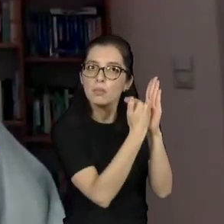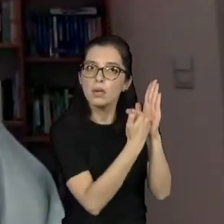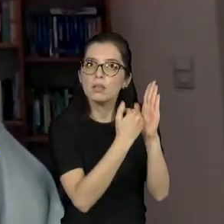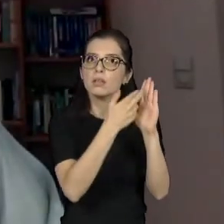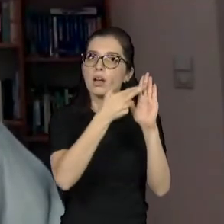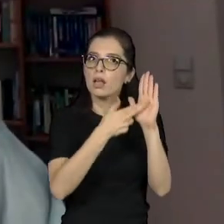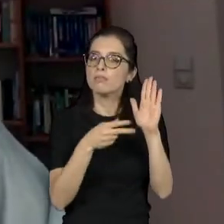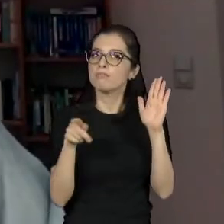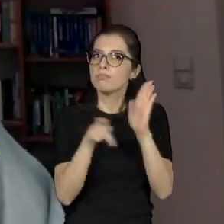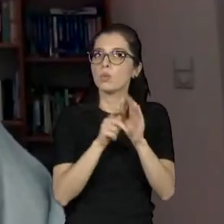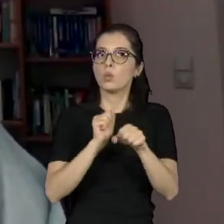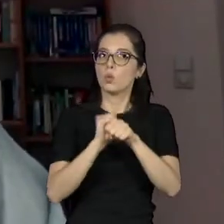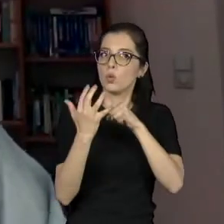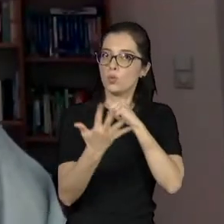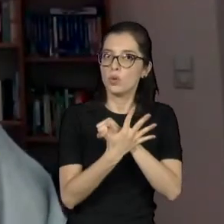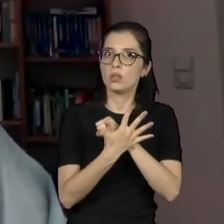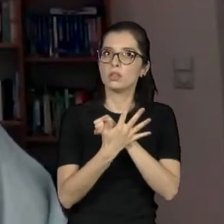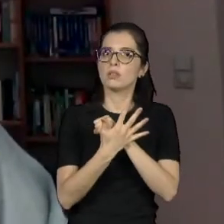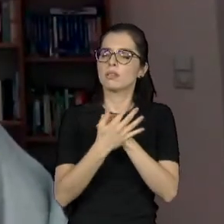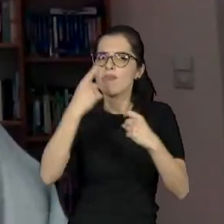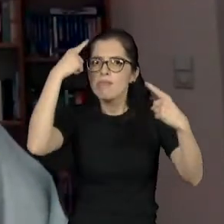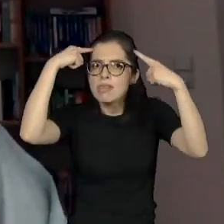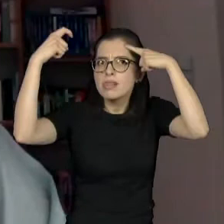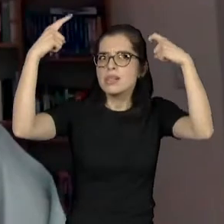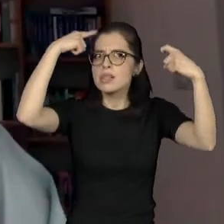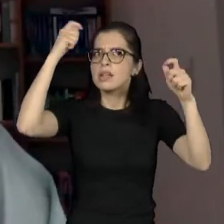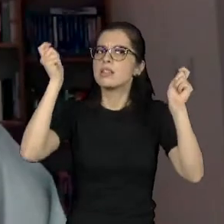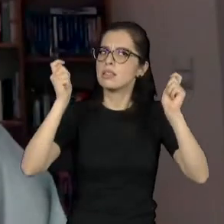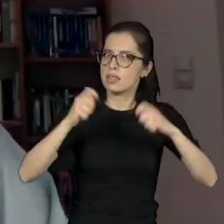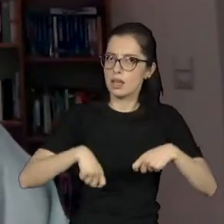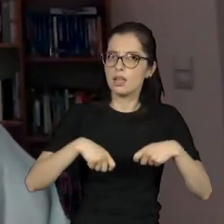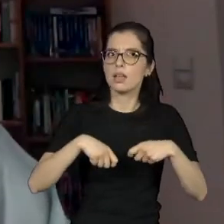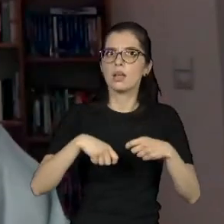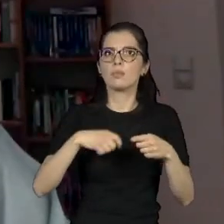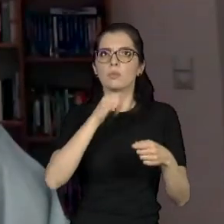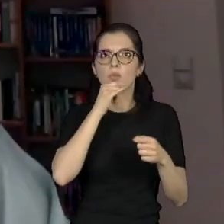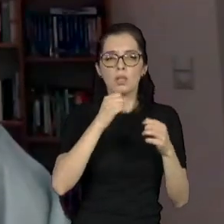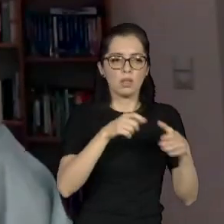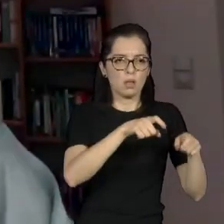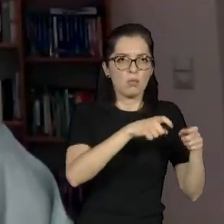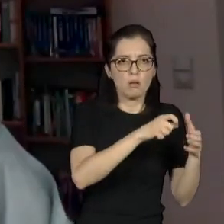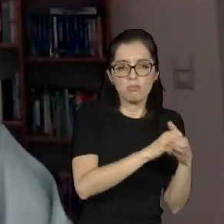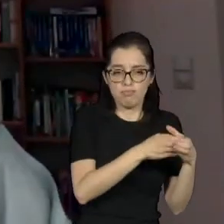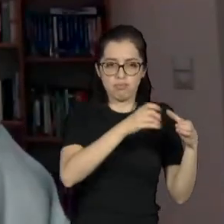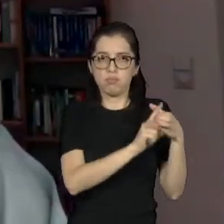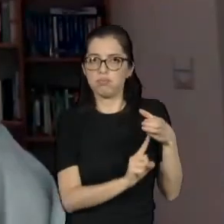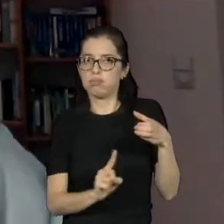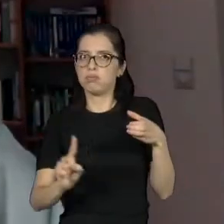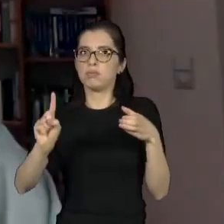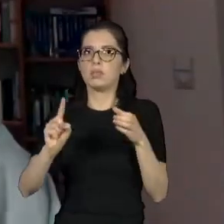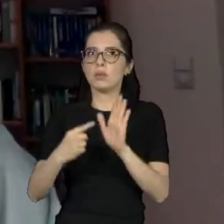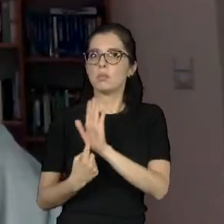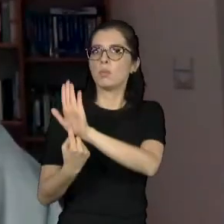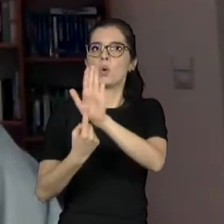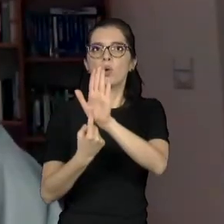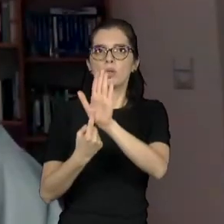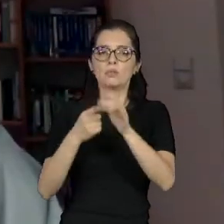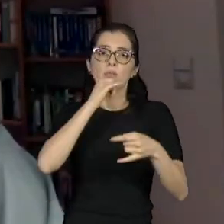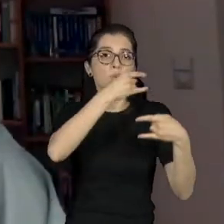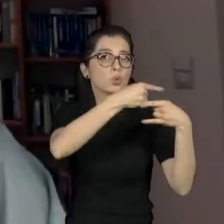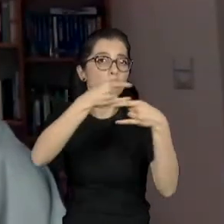compliant, finding incredibly creative ways to be out there, whether those be holograms of people,